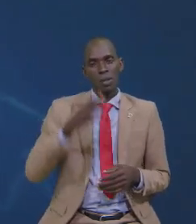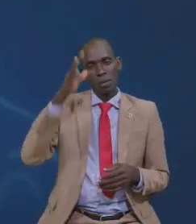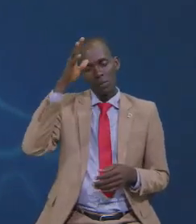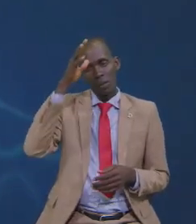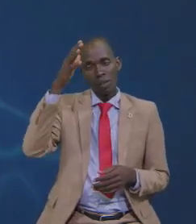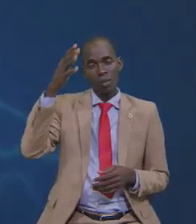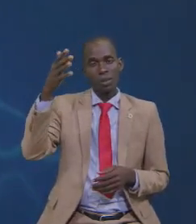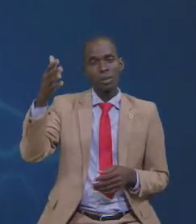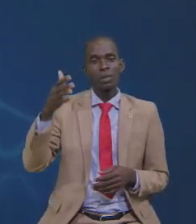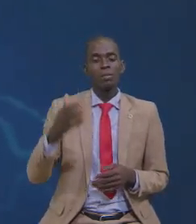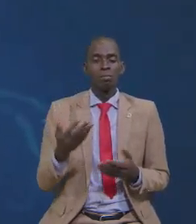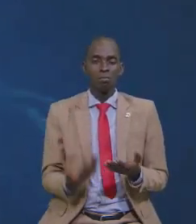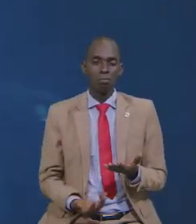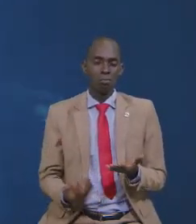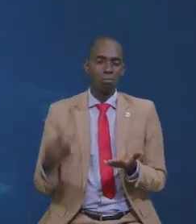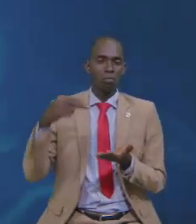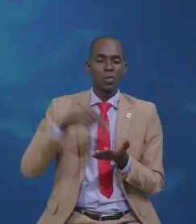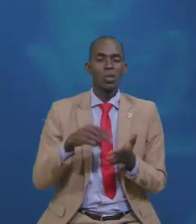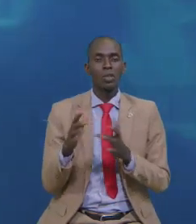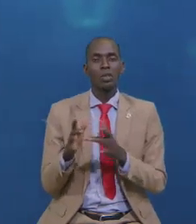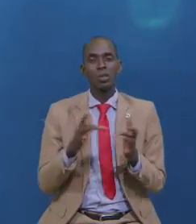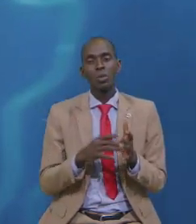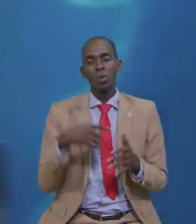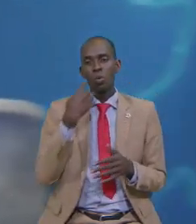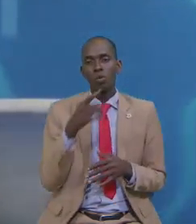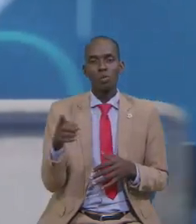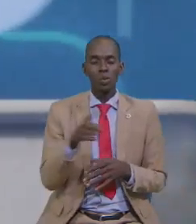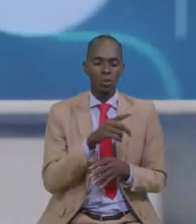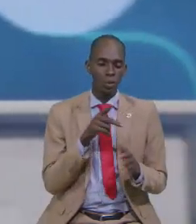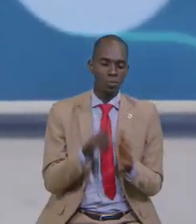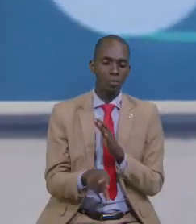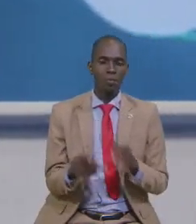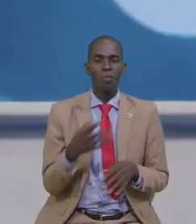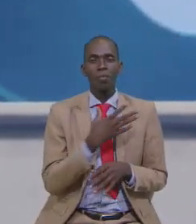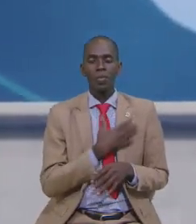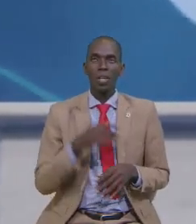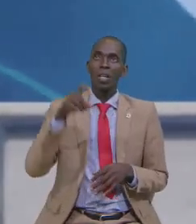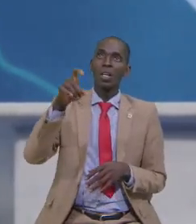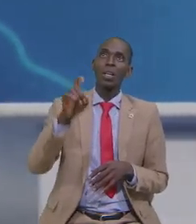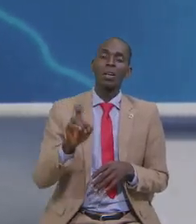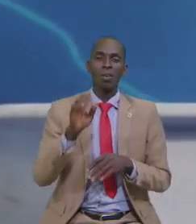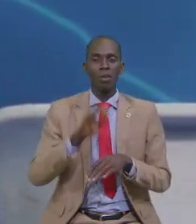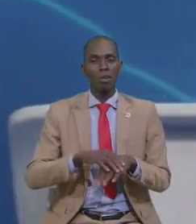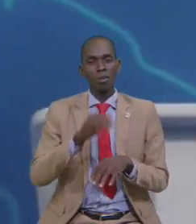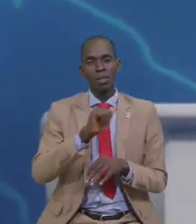up Jesus, whom ye slew and hanged on a